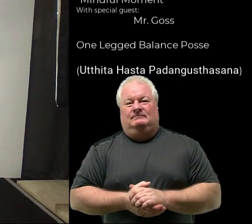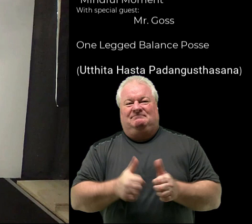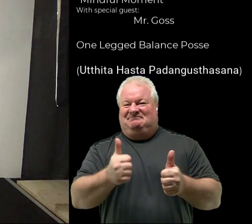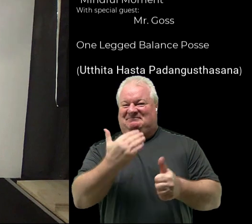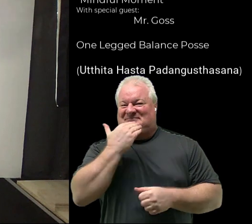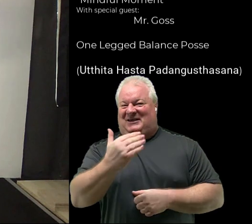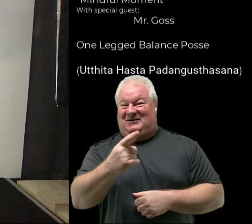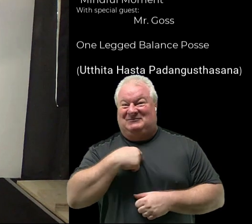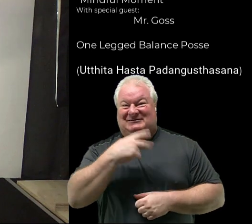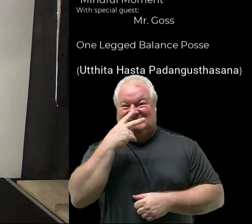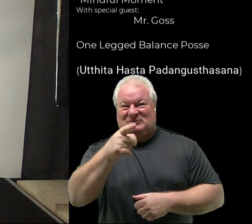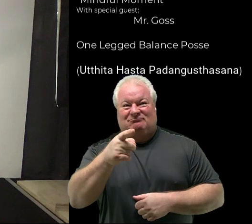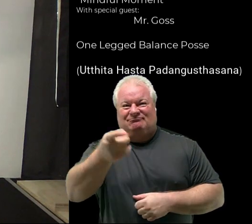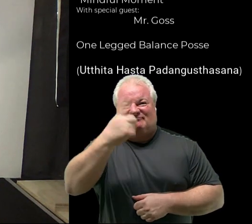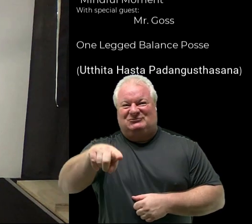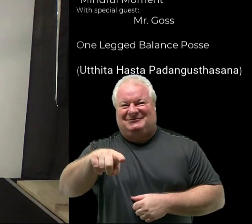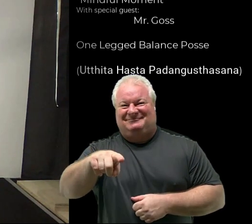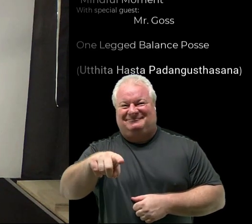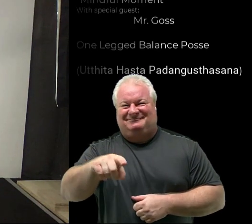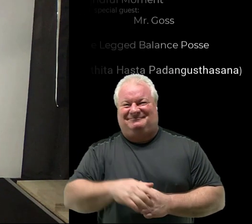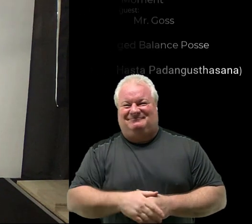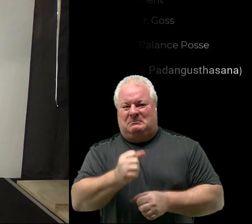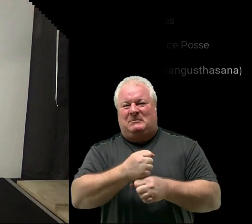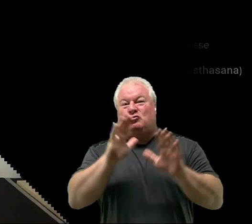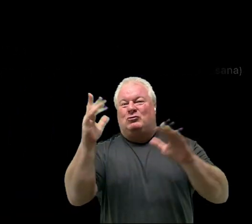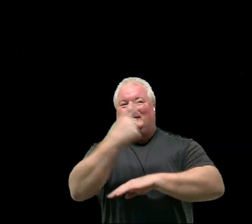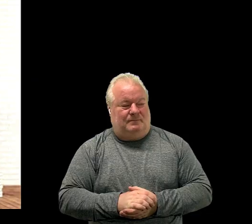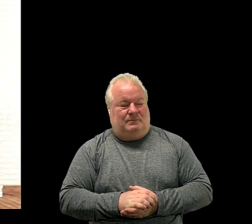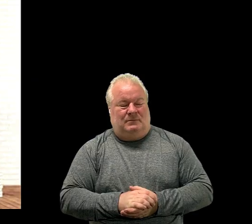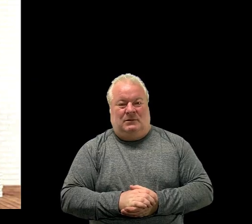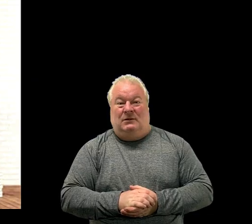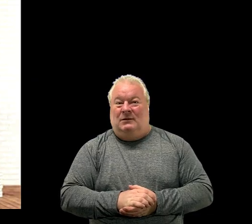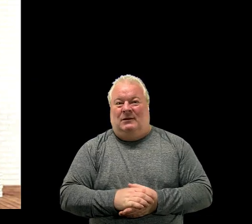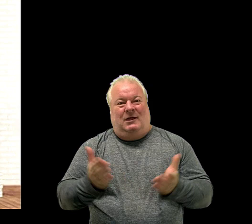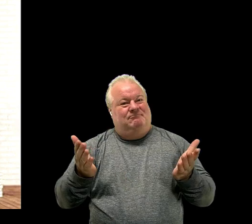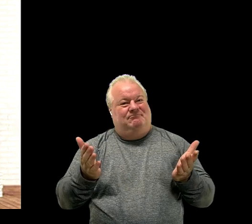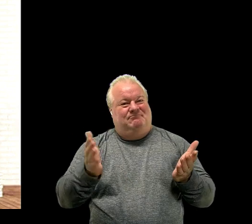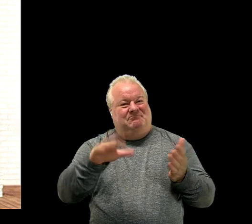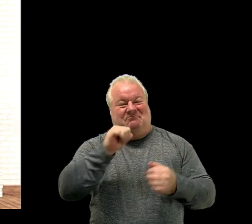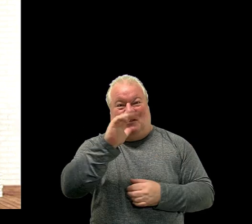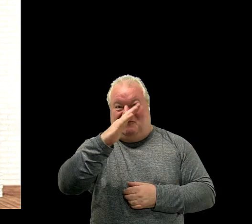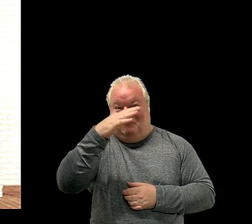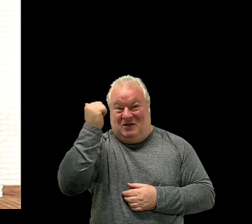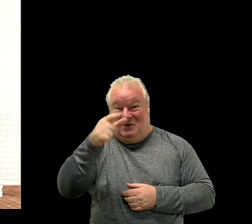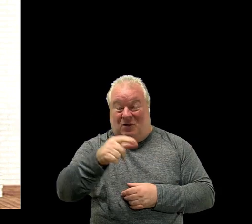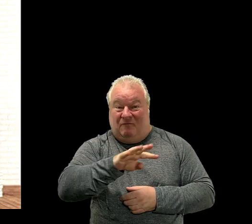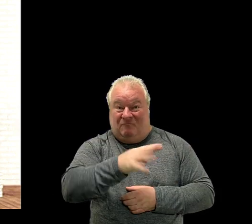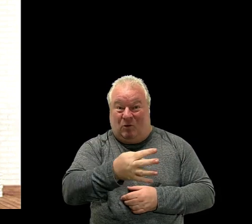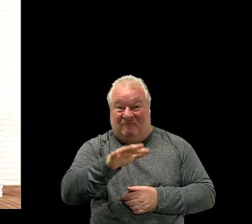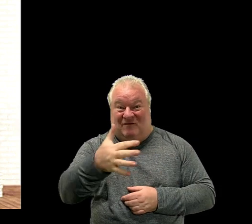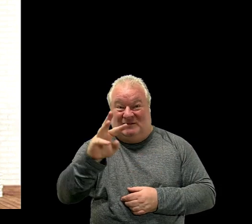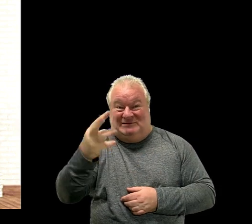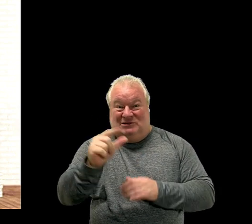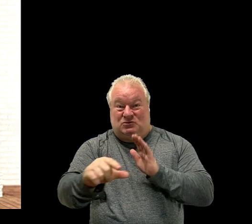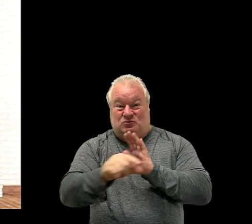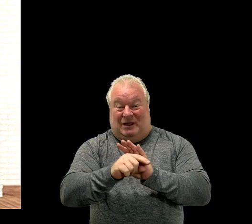Thank you. I will see you next week. Make it a great day. Don't forget, if you're in 4th grade, 5th grade,